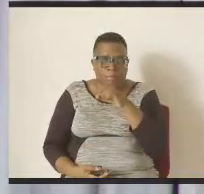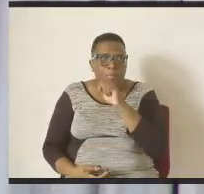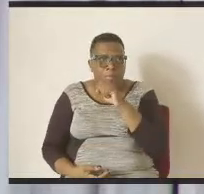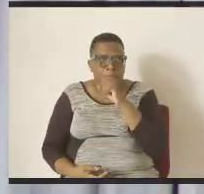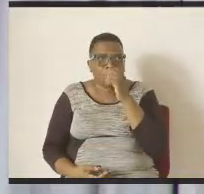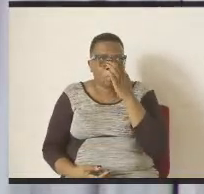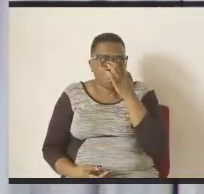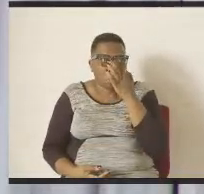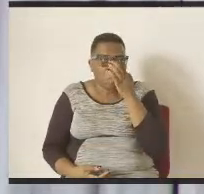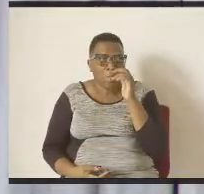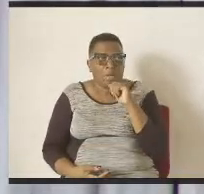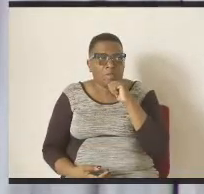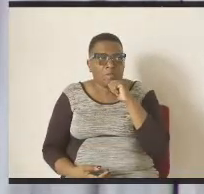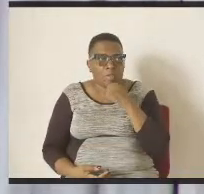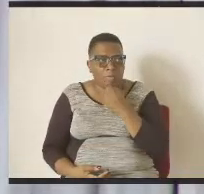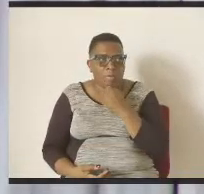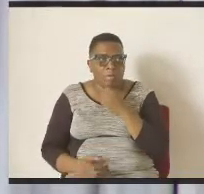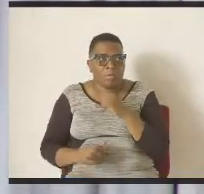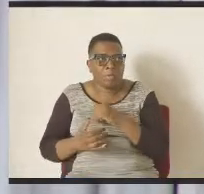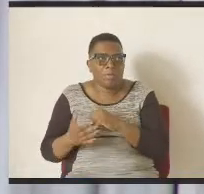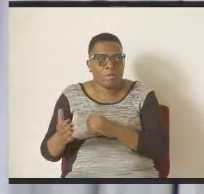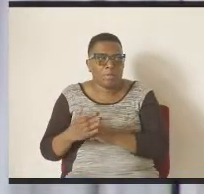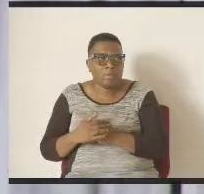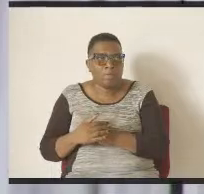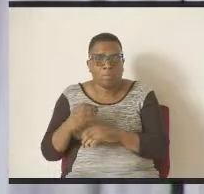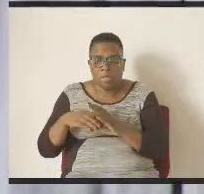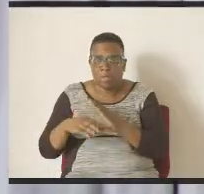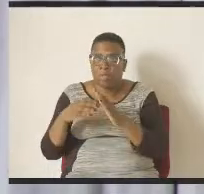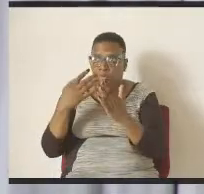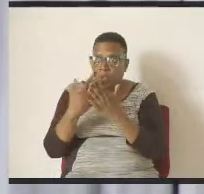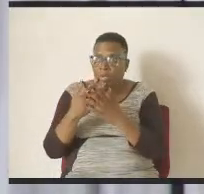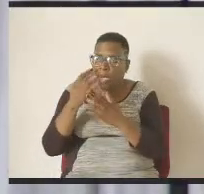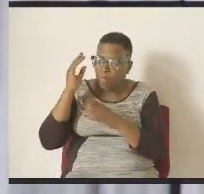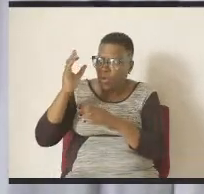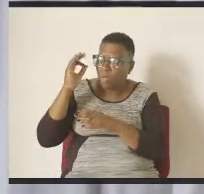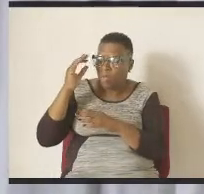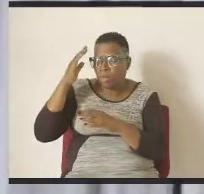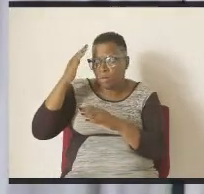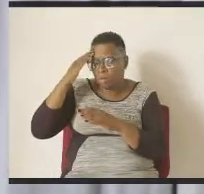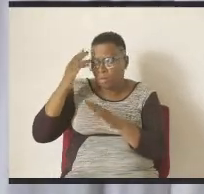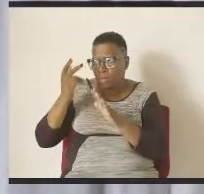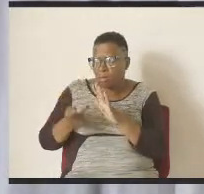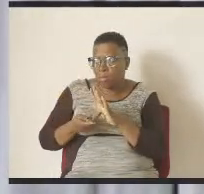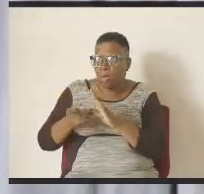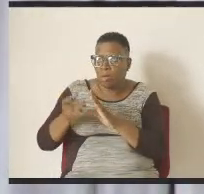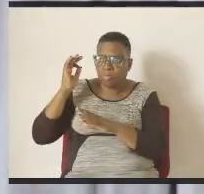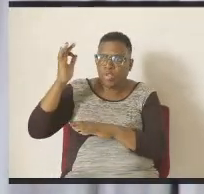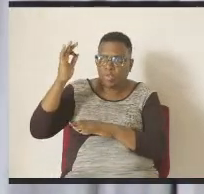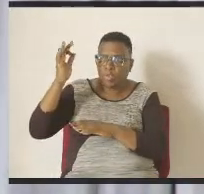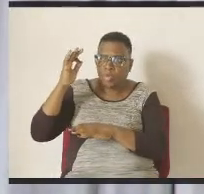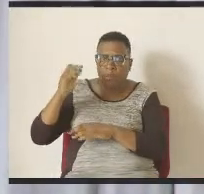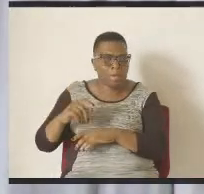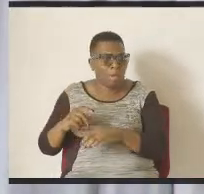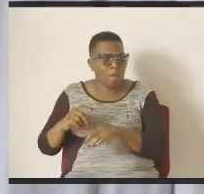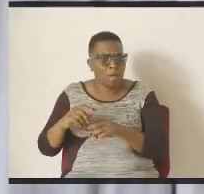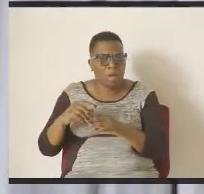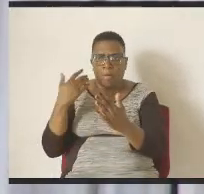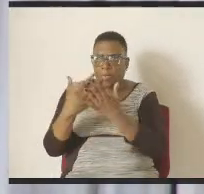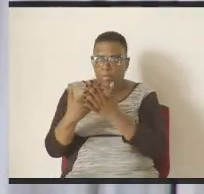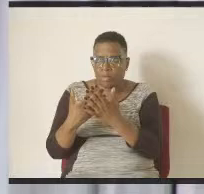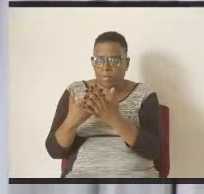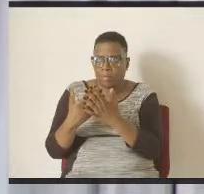what? Suffering these things. He's in jail. Nevertheless, what he says? I am not